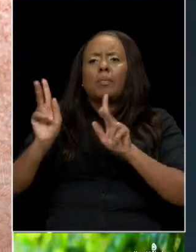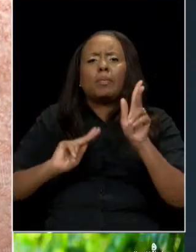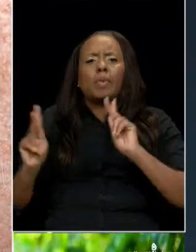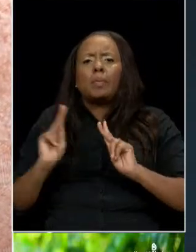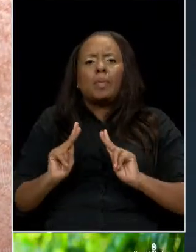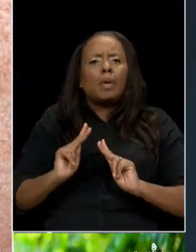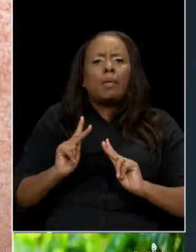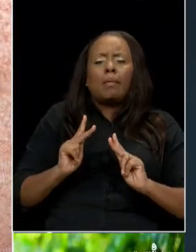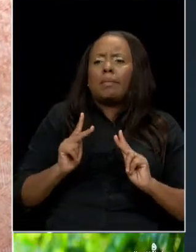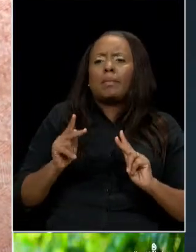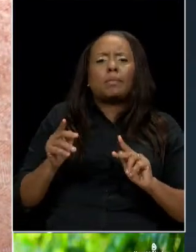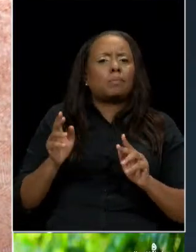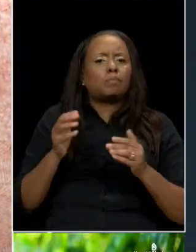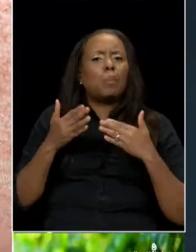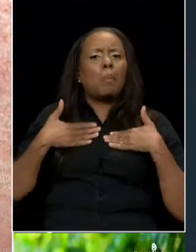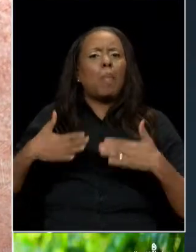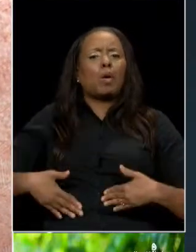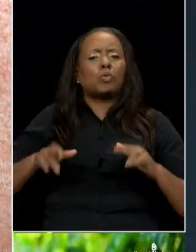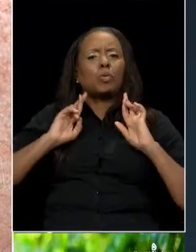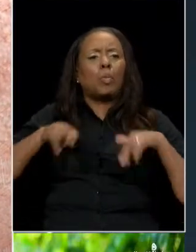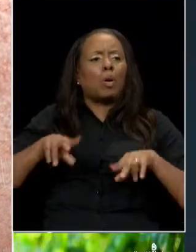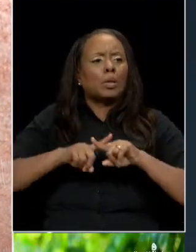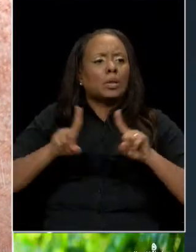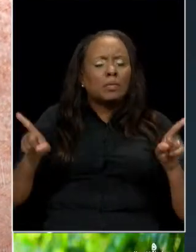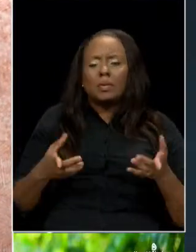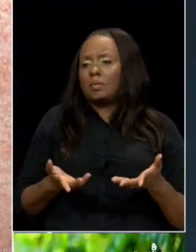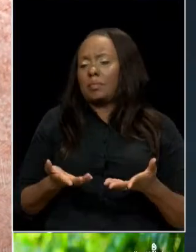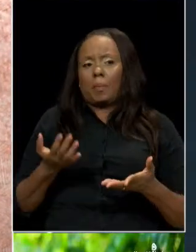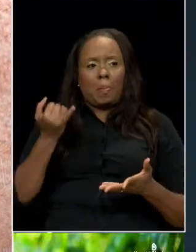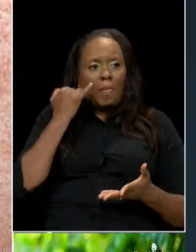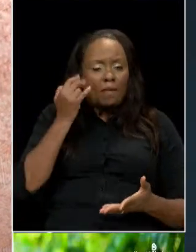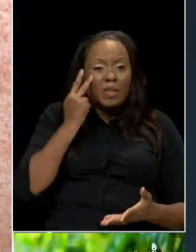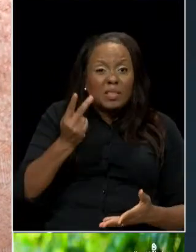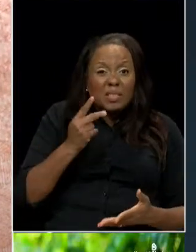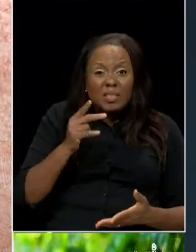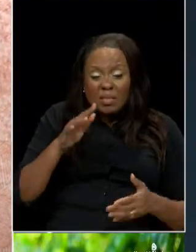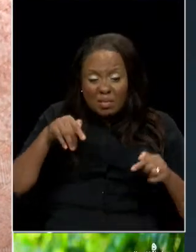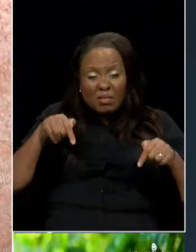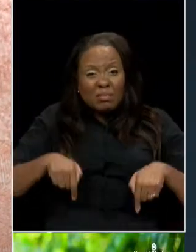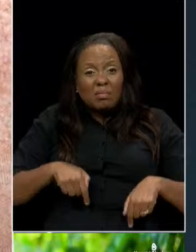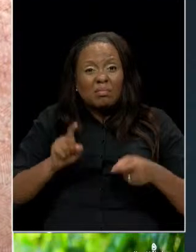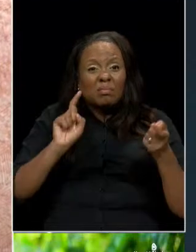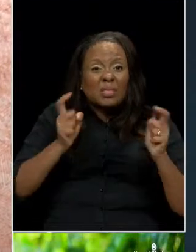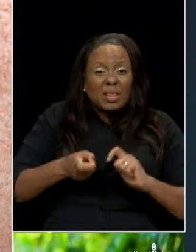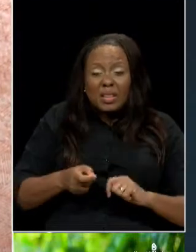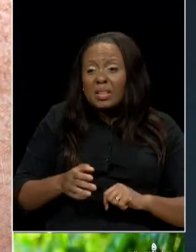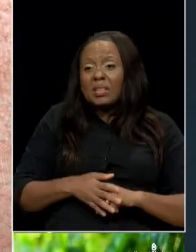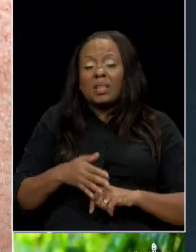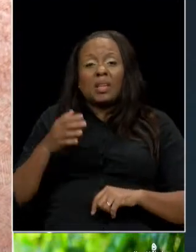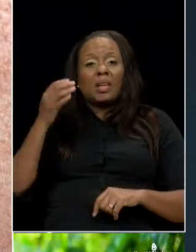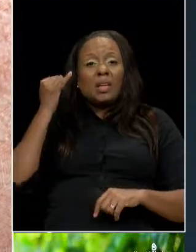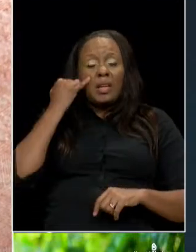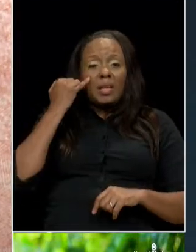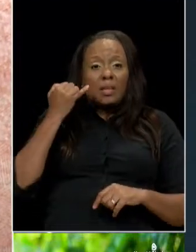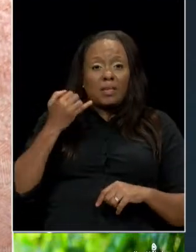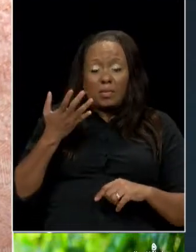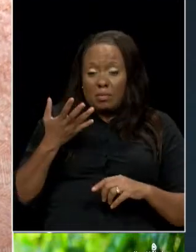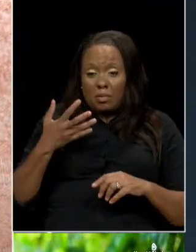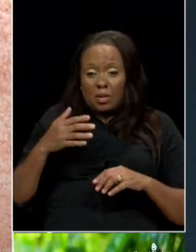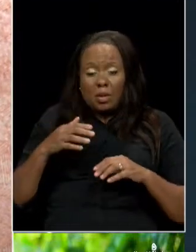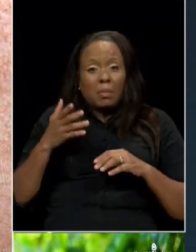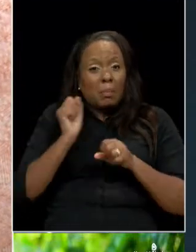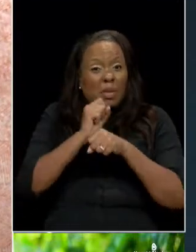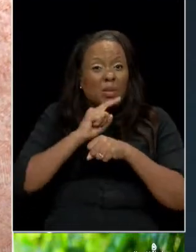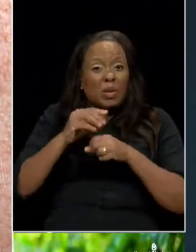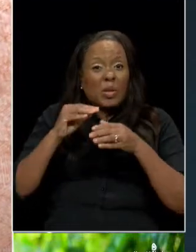speak. And I always explain to them, this is where it is. If you see any change in color, texture, foot gets hot, check between your toes, make sure you clean around the